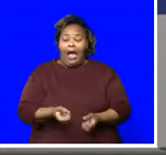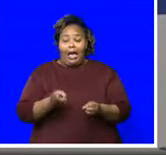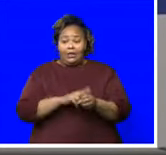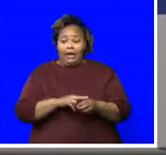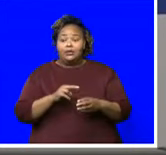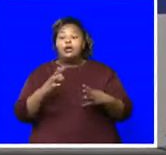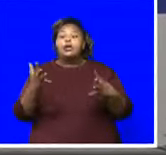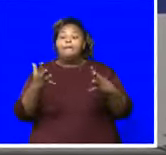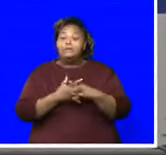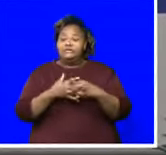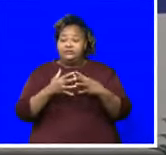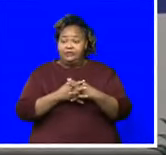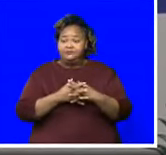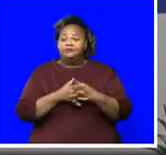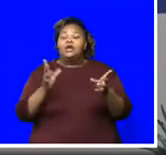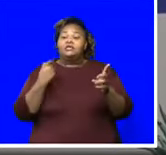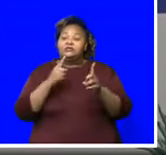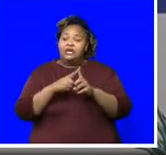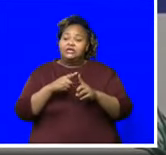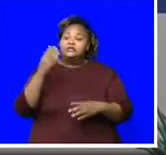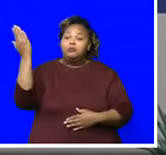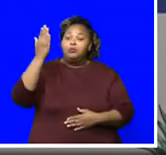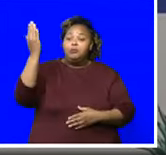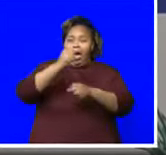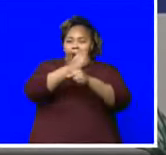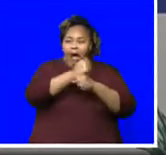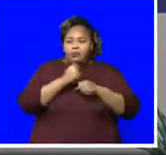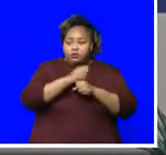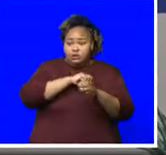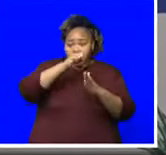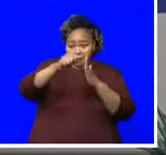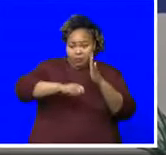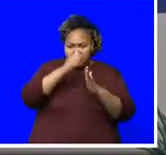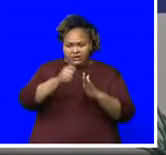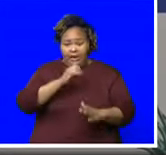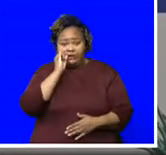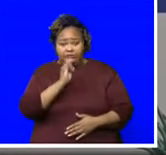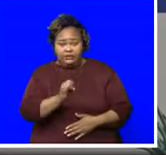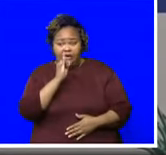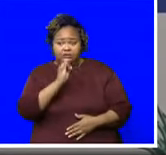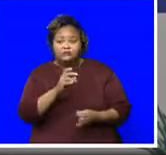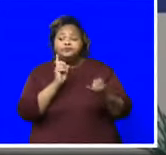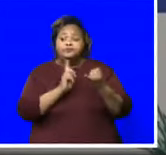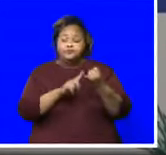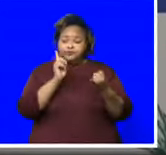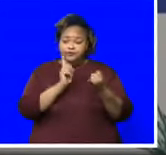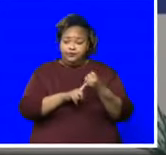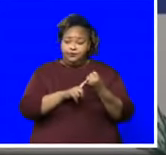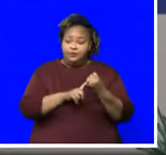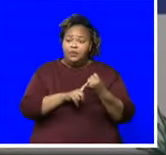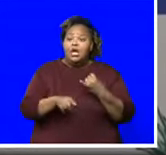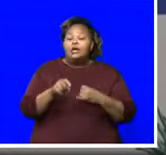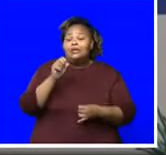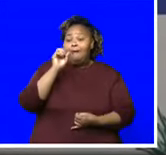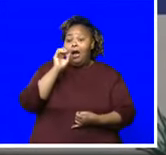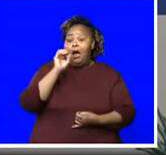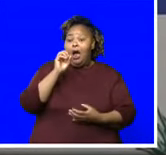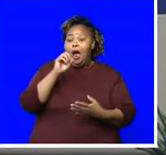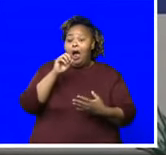critical projects that we are working on, including our three pending